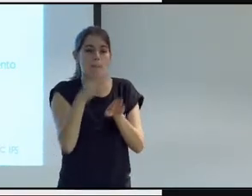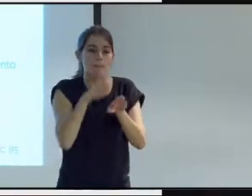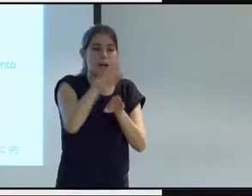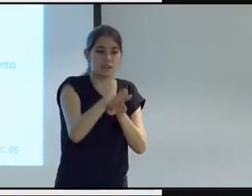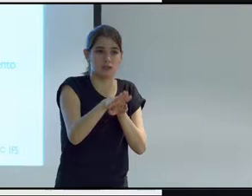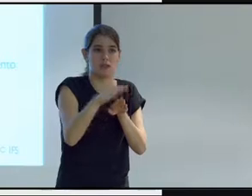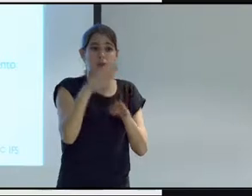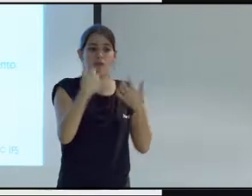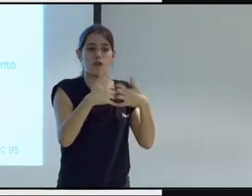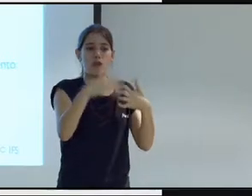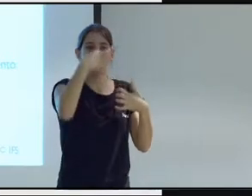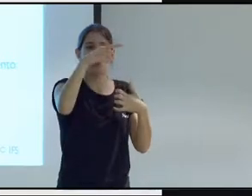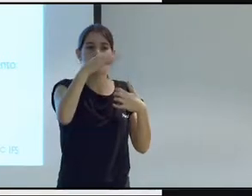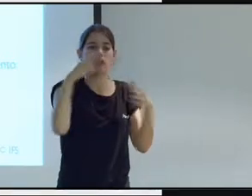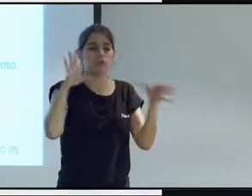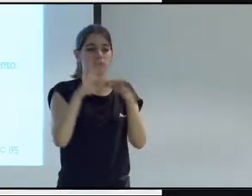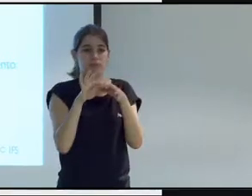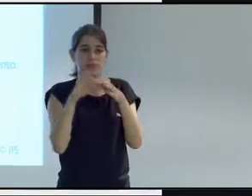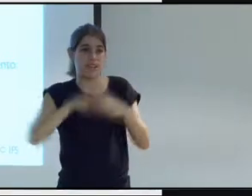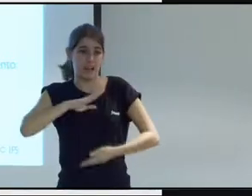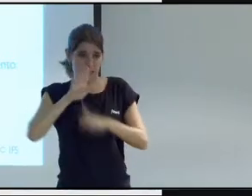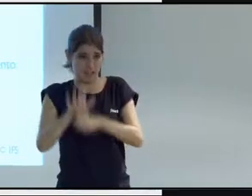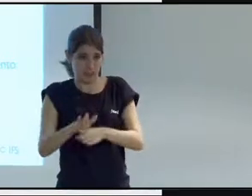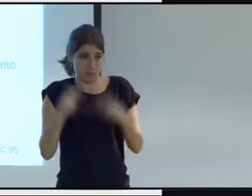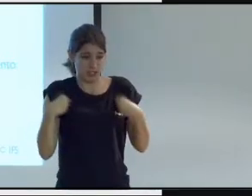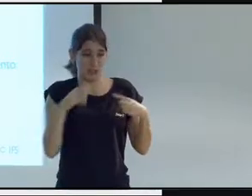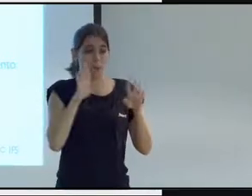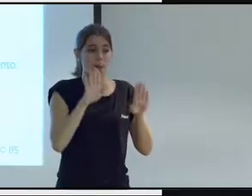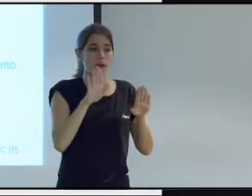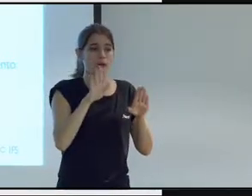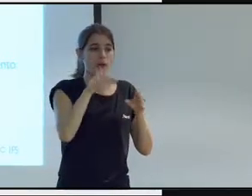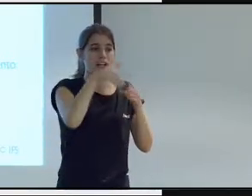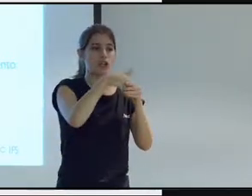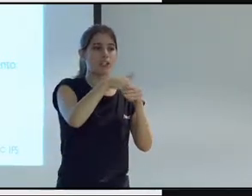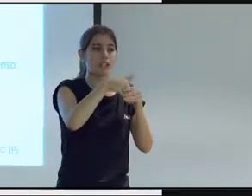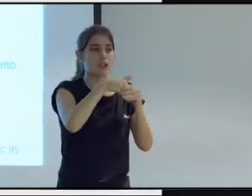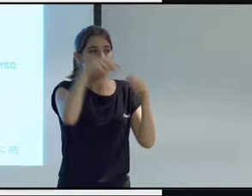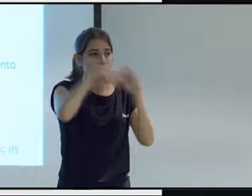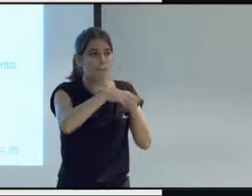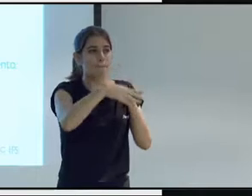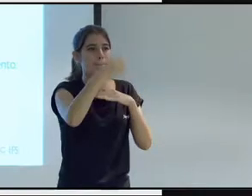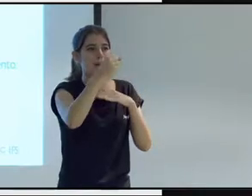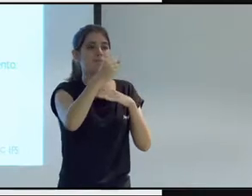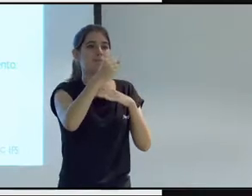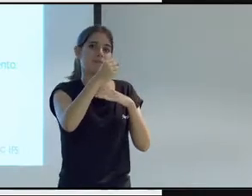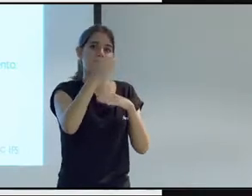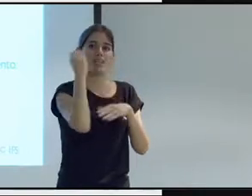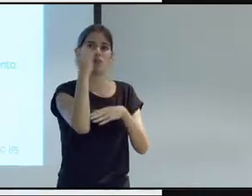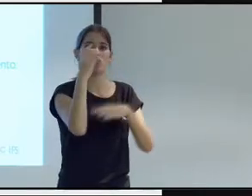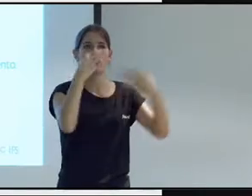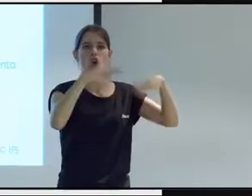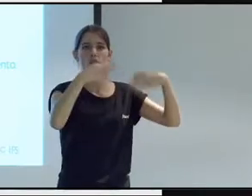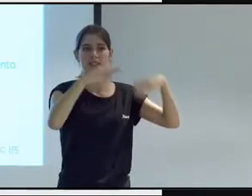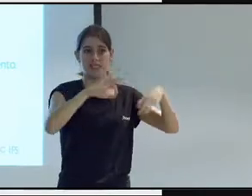these capacities, then here, this is tightly linked to one's abilities. This is